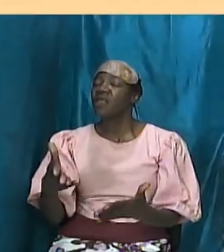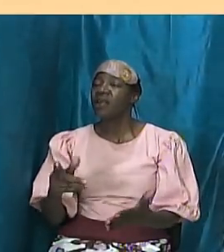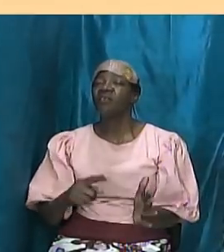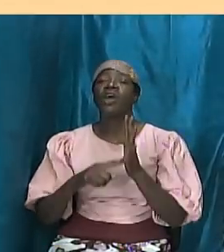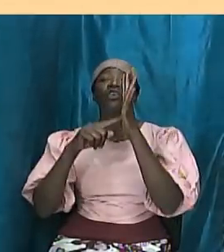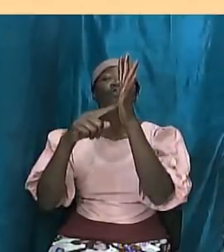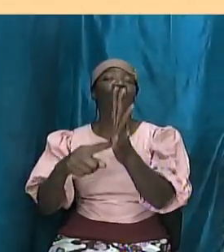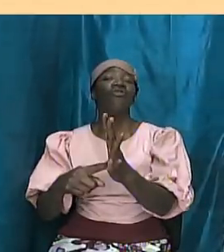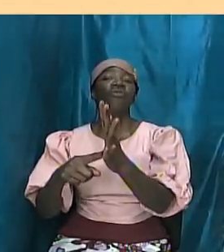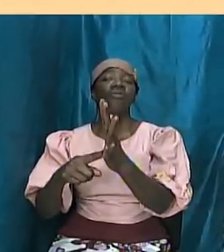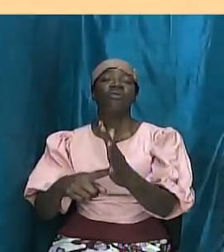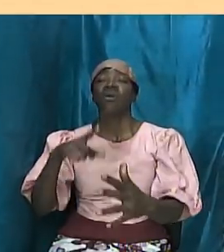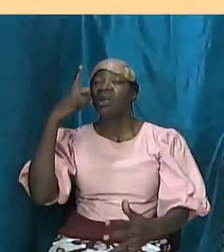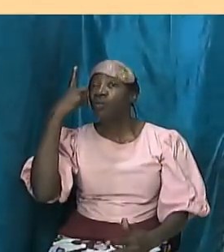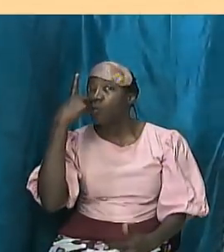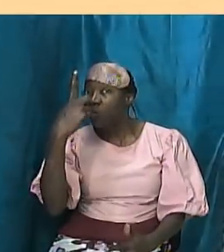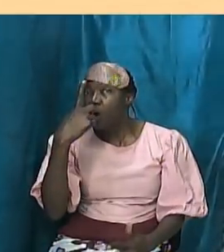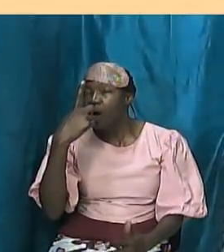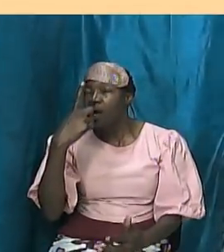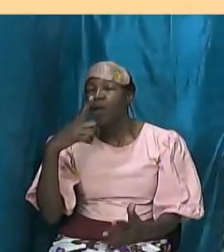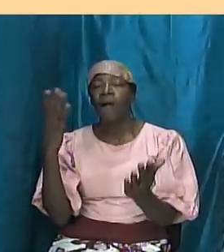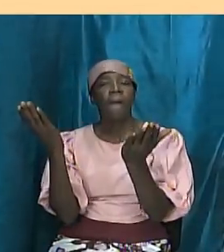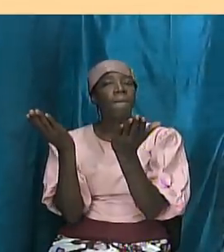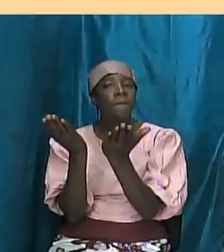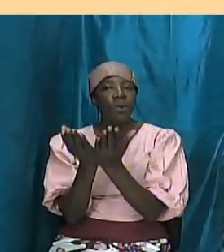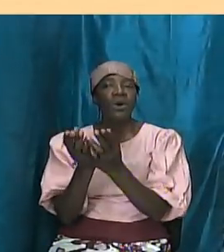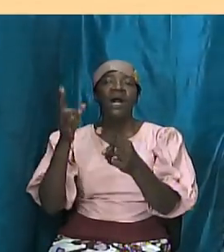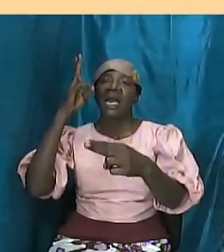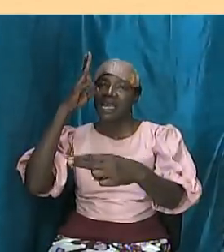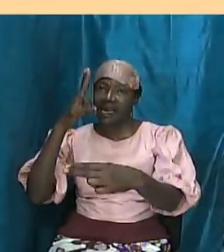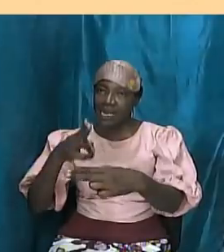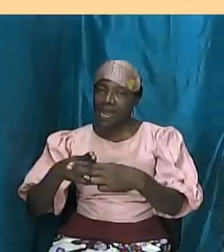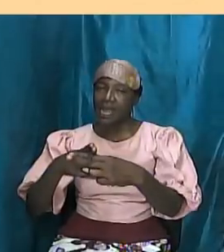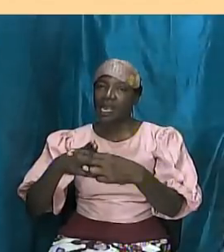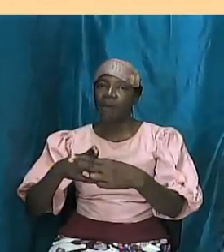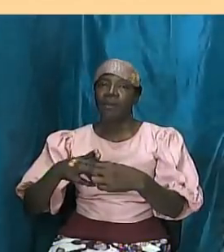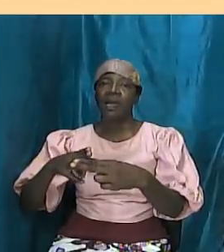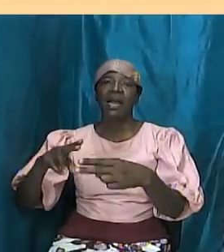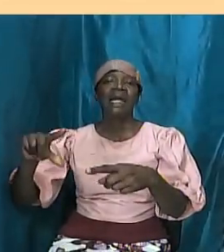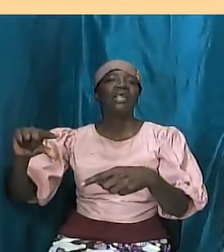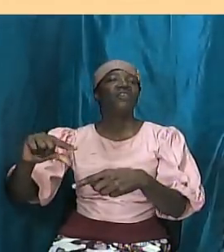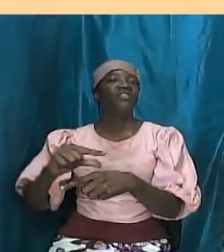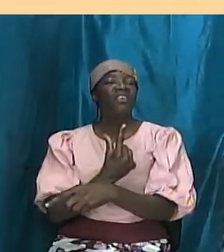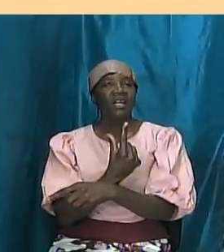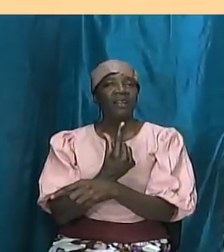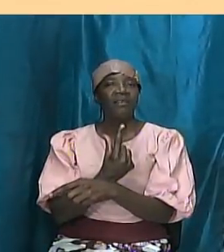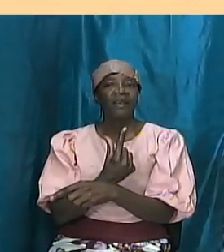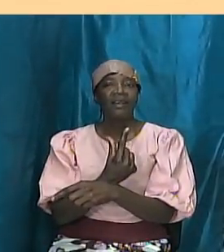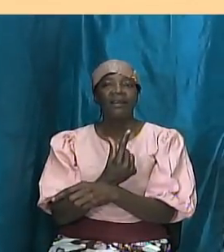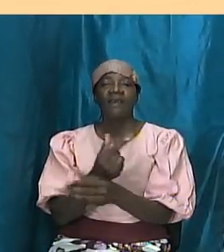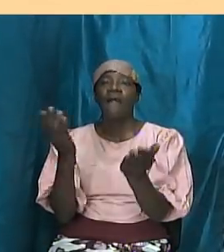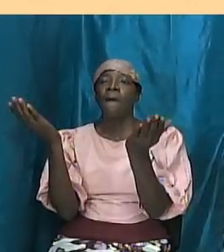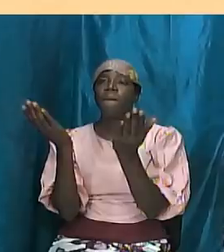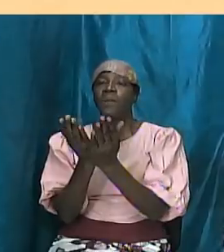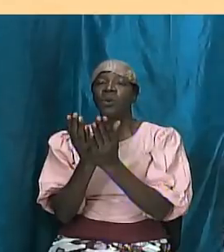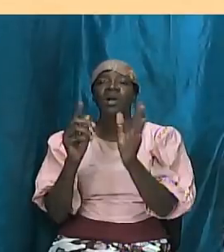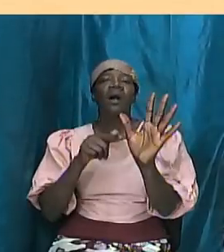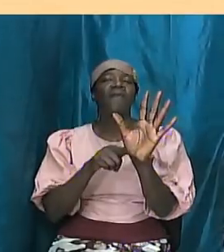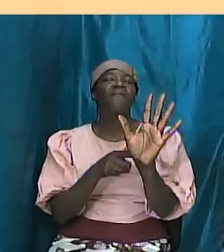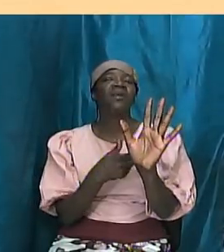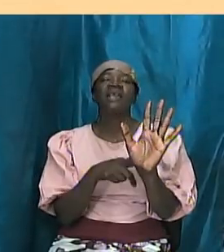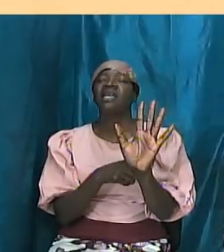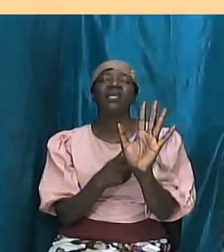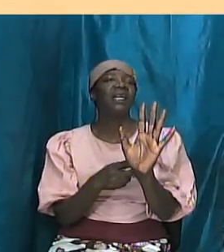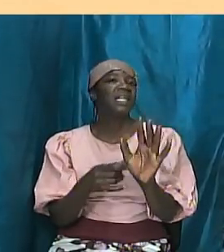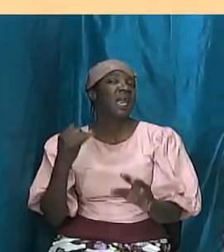in that one book called Genesis, the book of beginnings. Now, if we